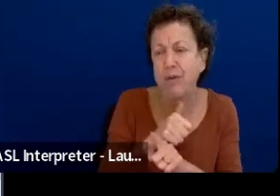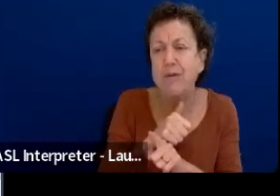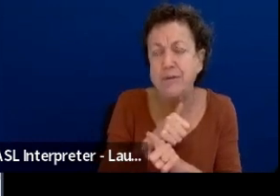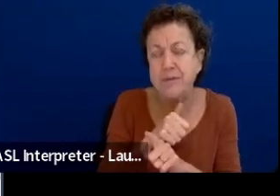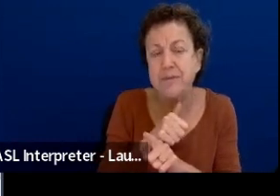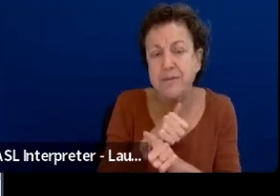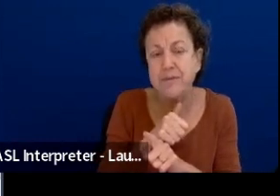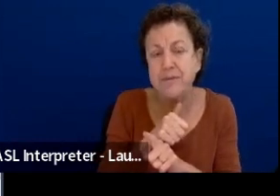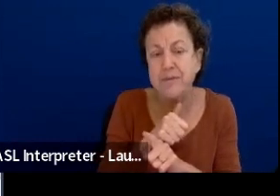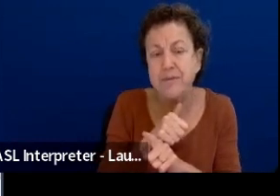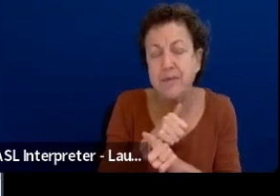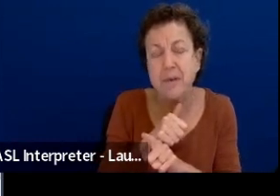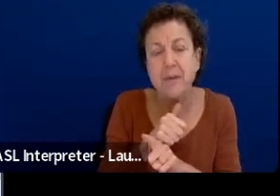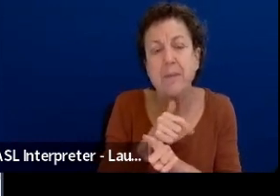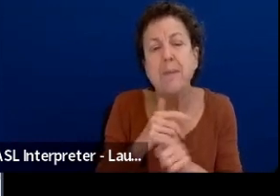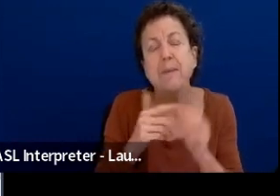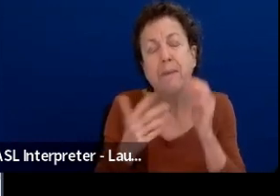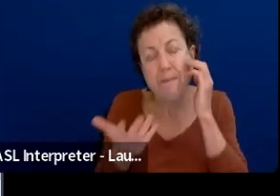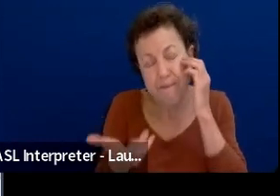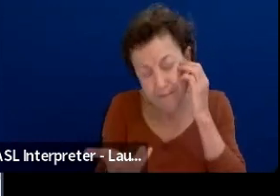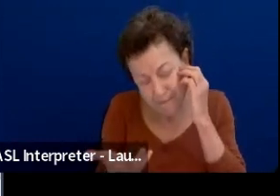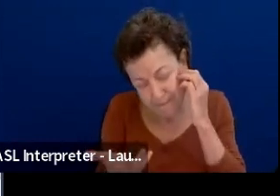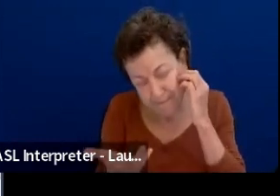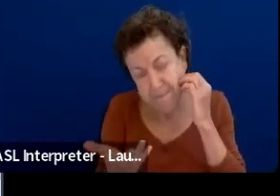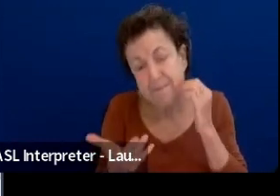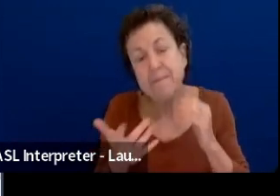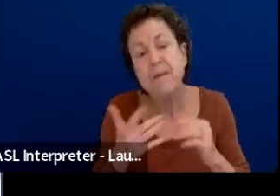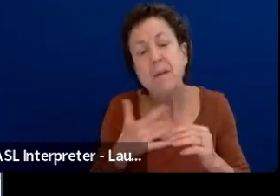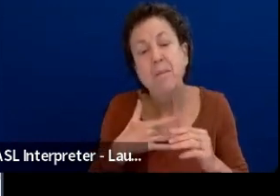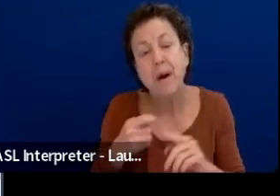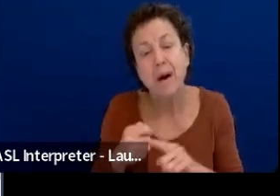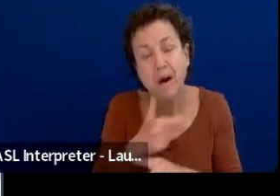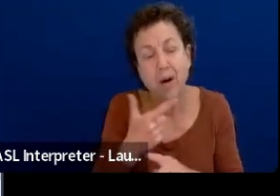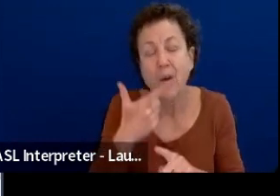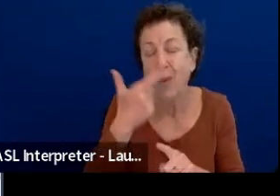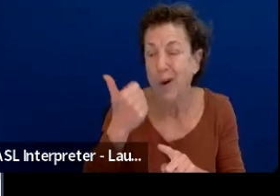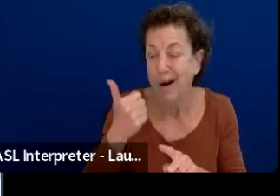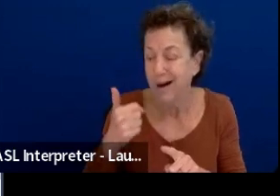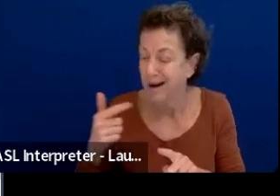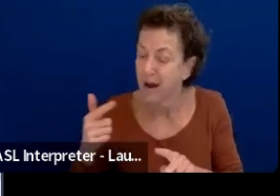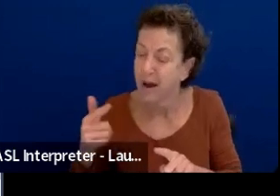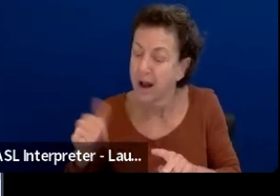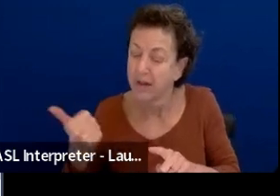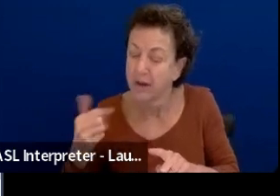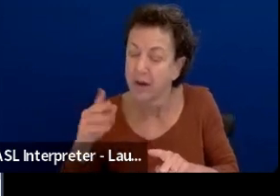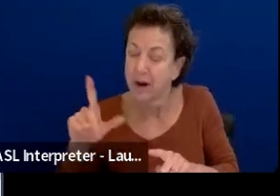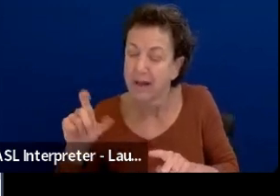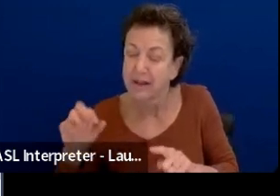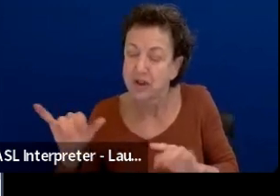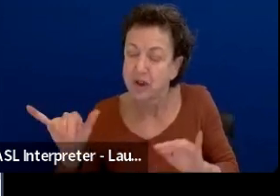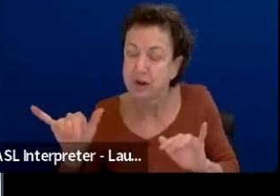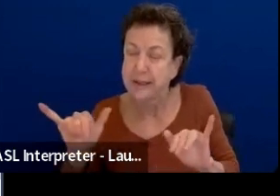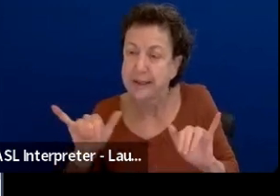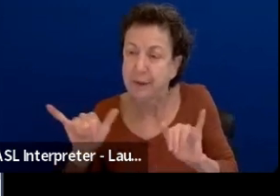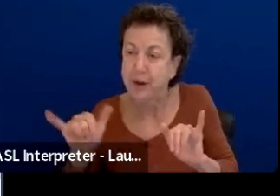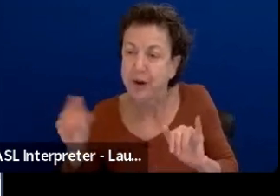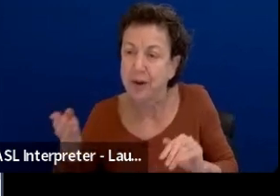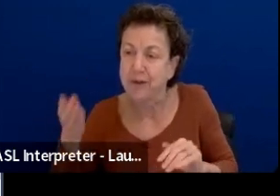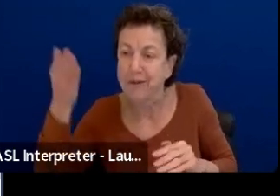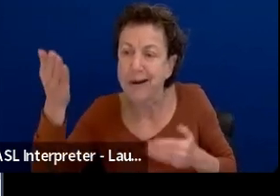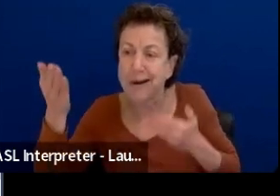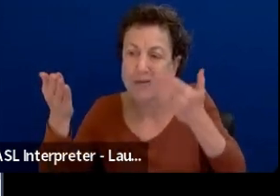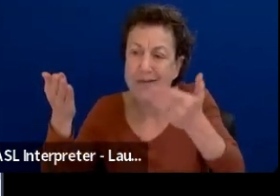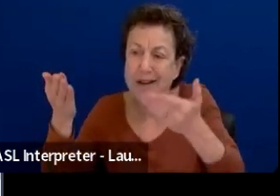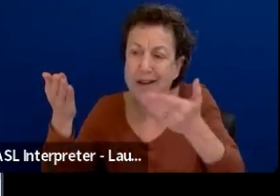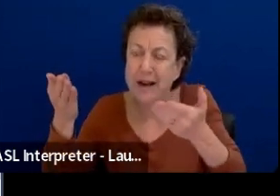process, usually because another legislator may have filed an LSR